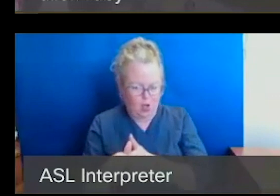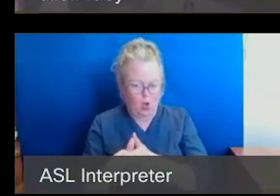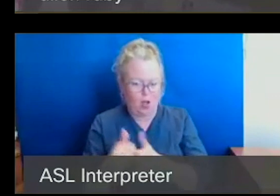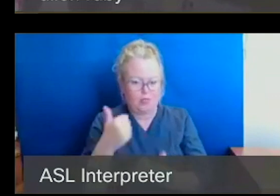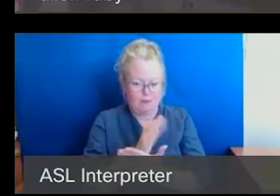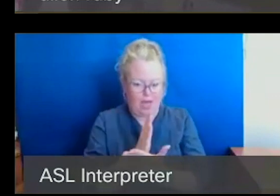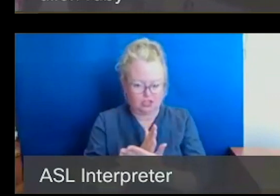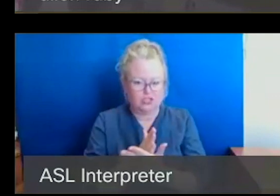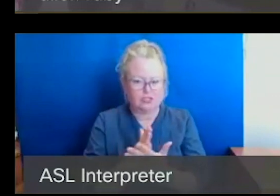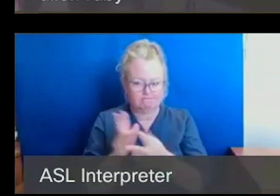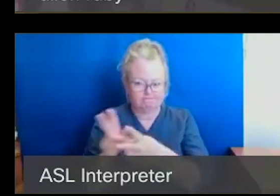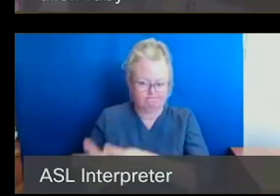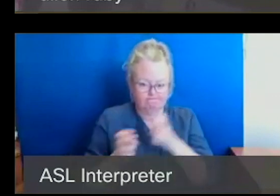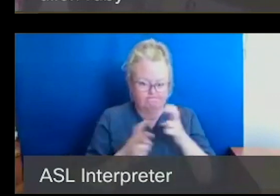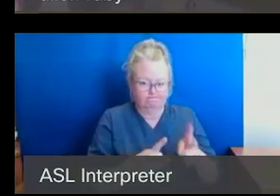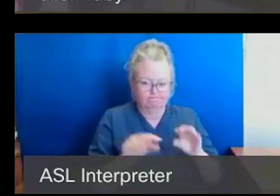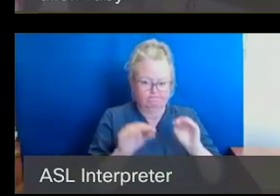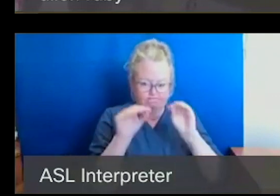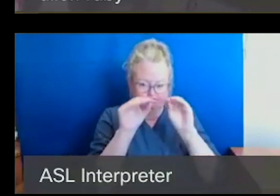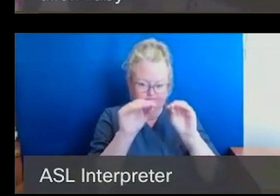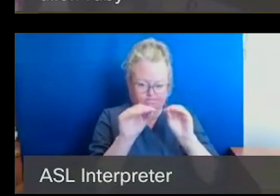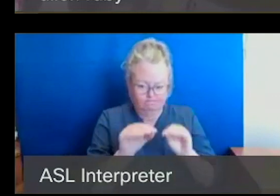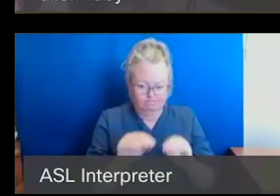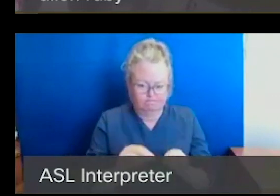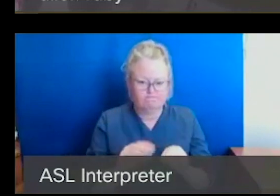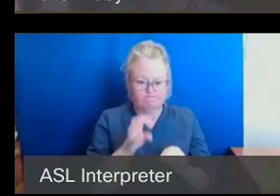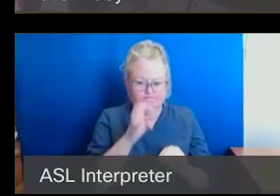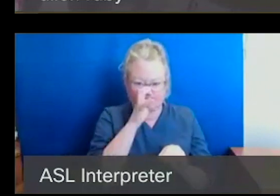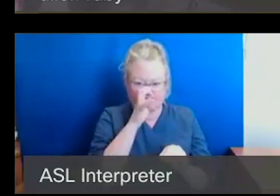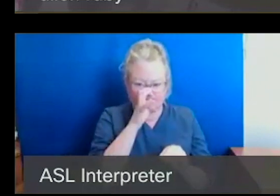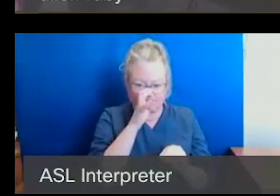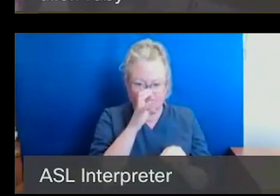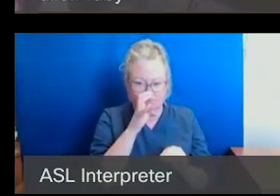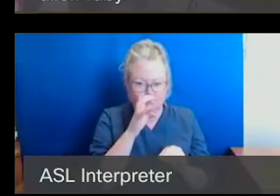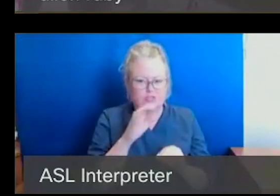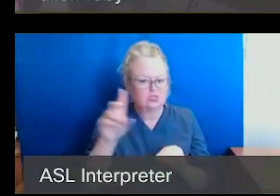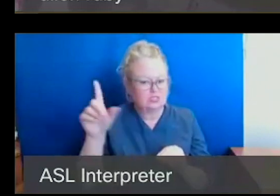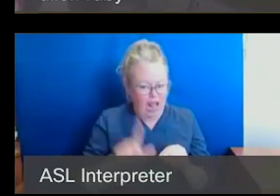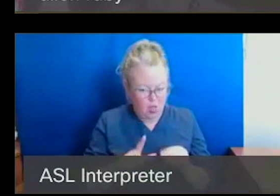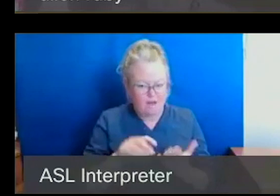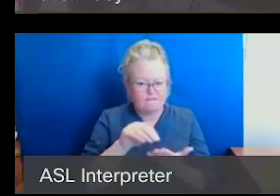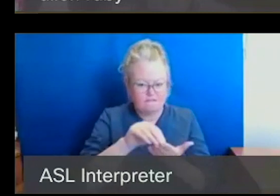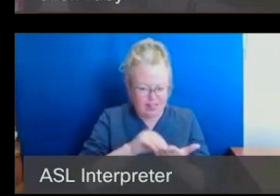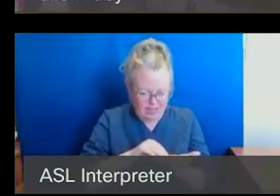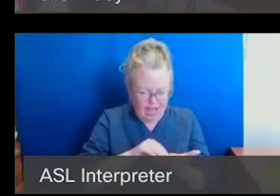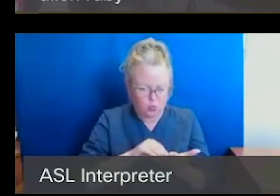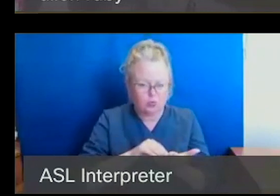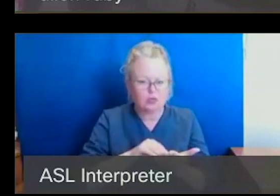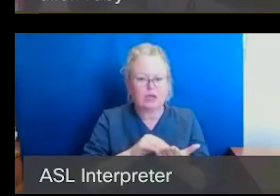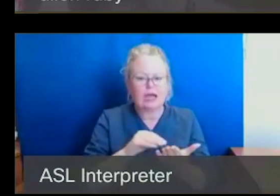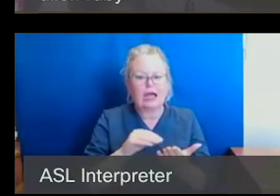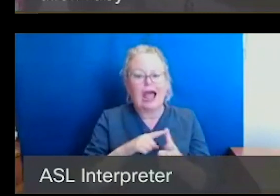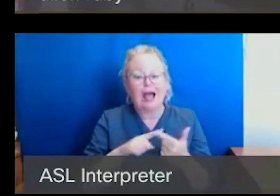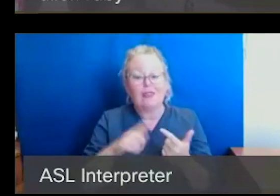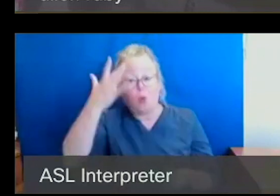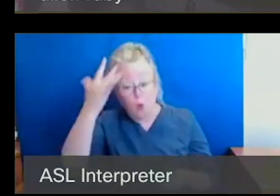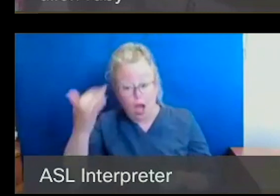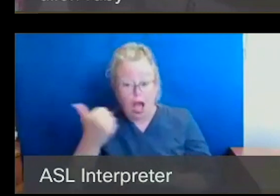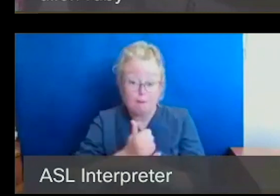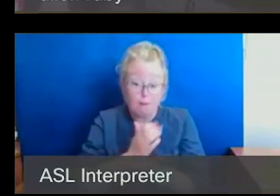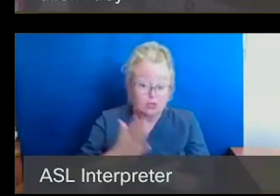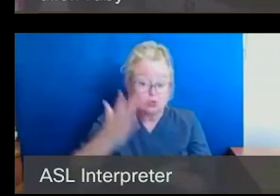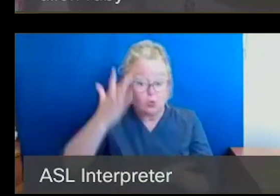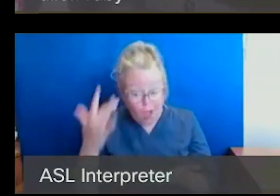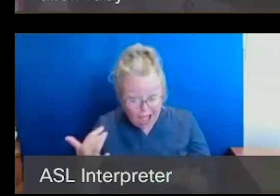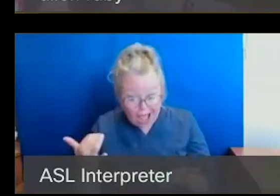form that you will fill out. You'll download that form and fill it out, and then you'll also write a budget justification